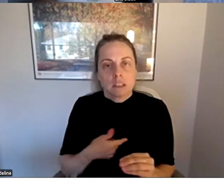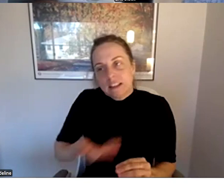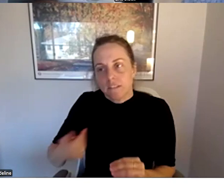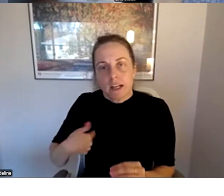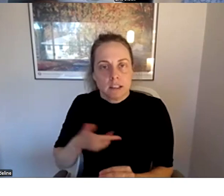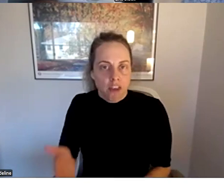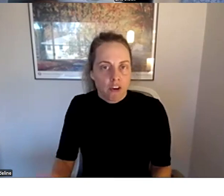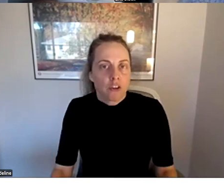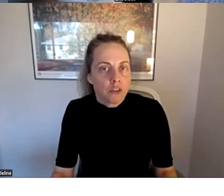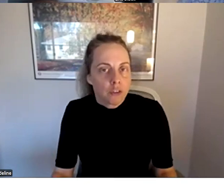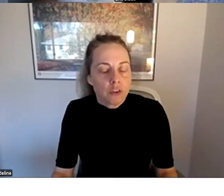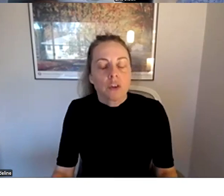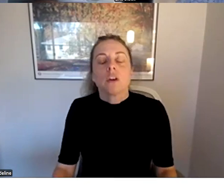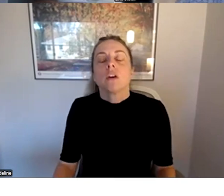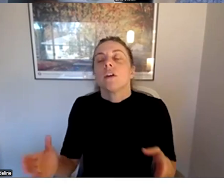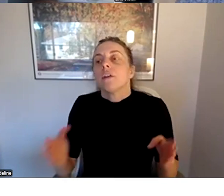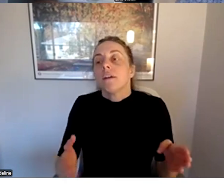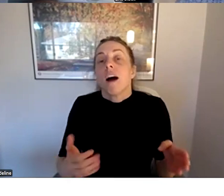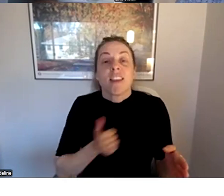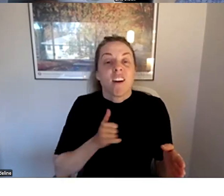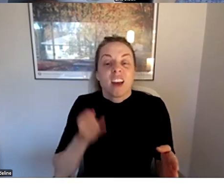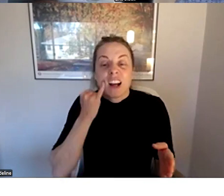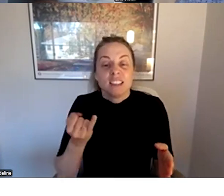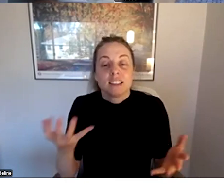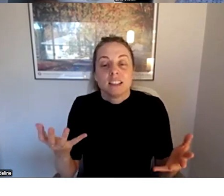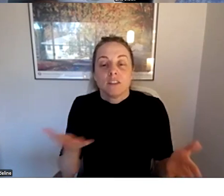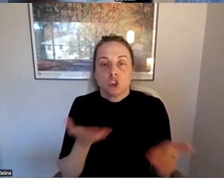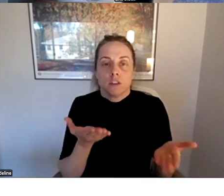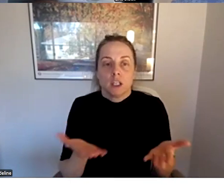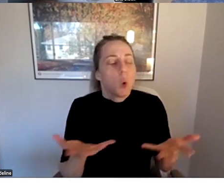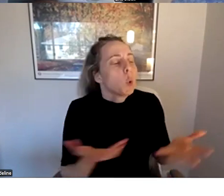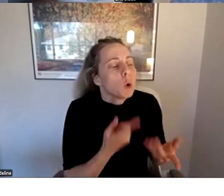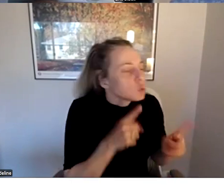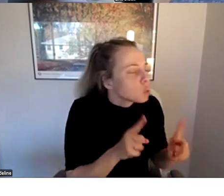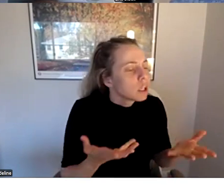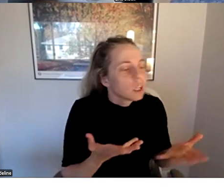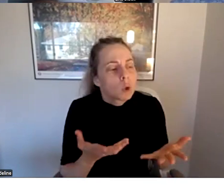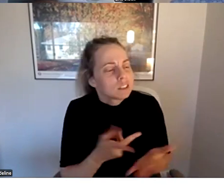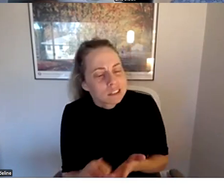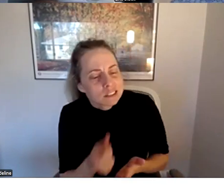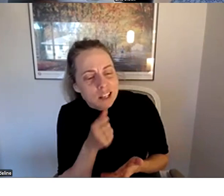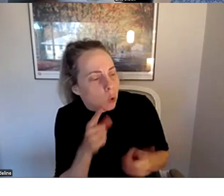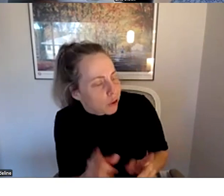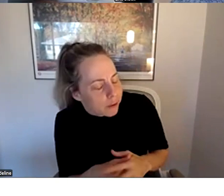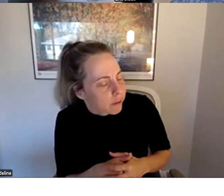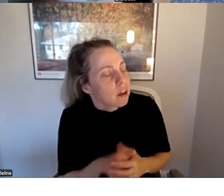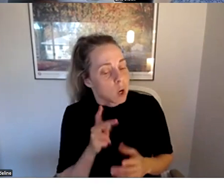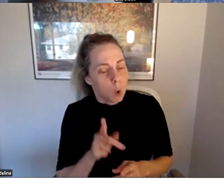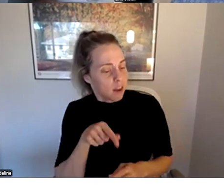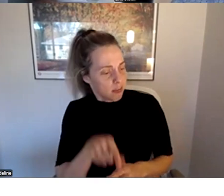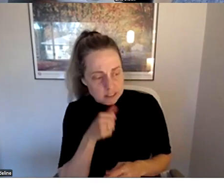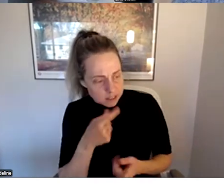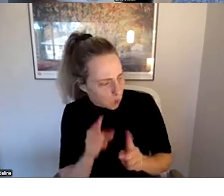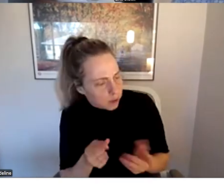And then I love the idea of, you know, surveying what's working, what's not working, you know, and what's not working, how can we work together